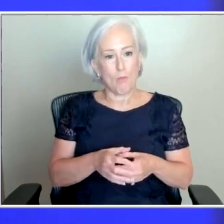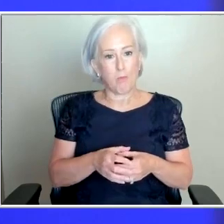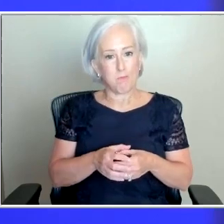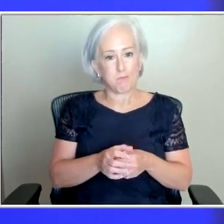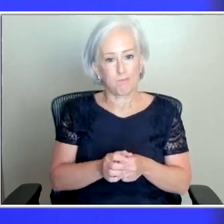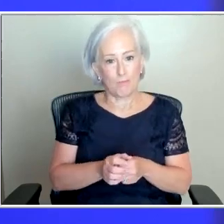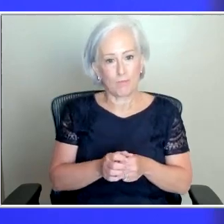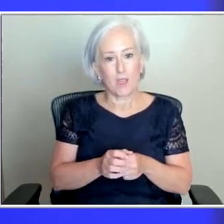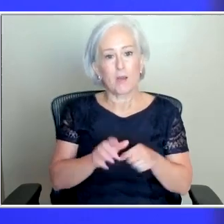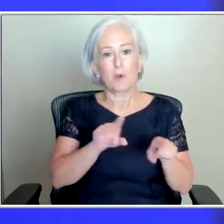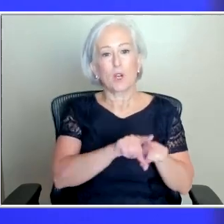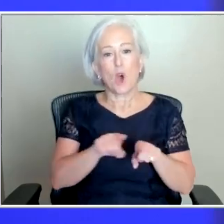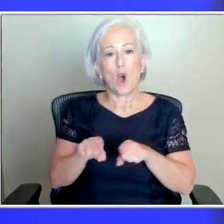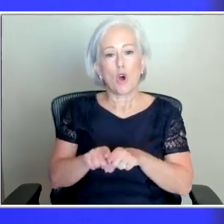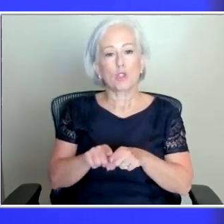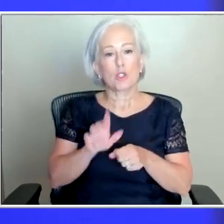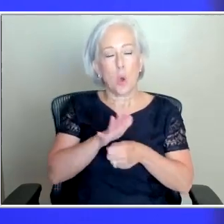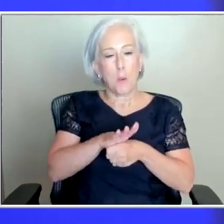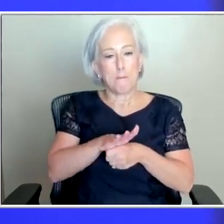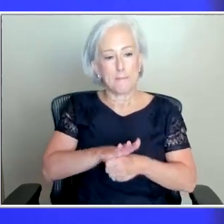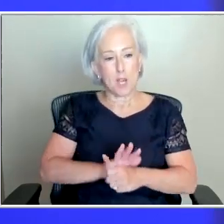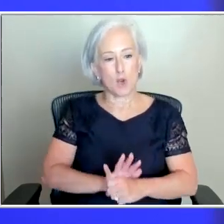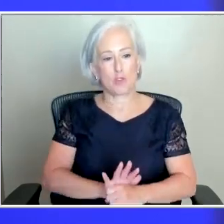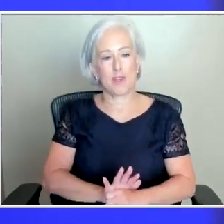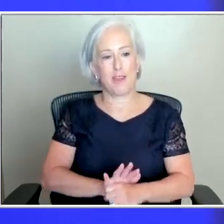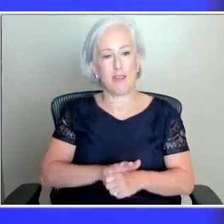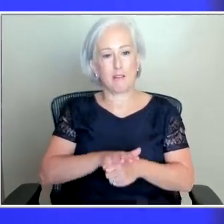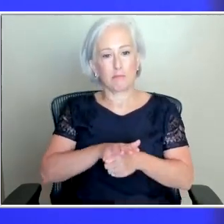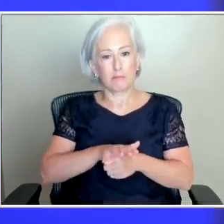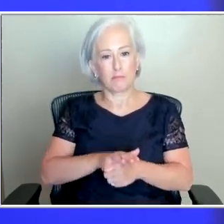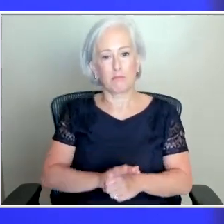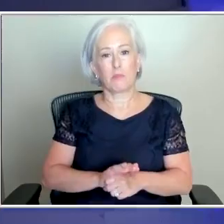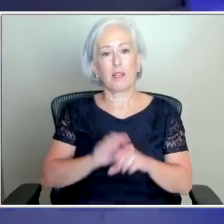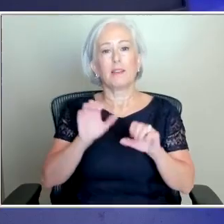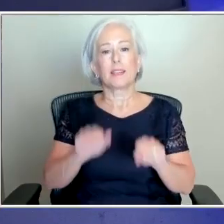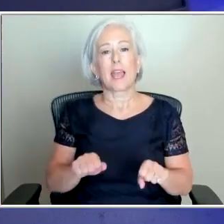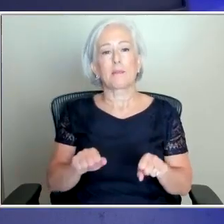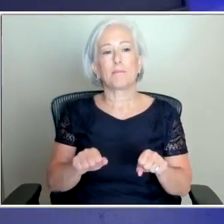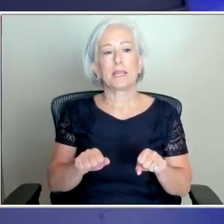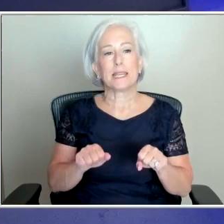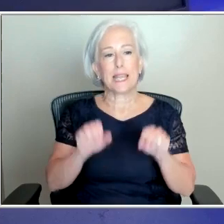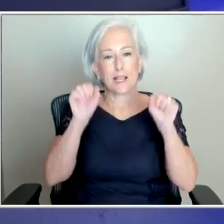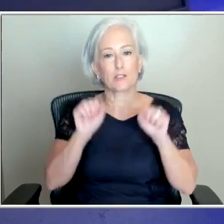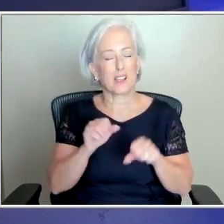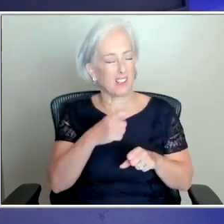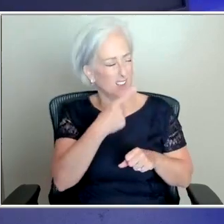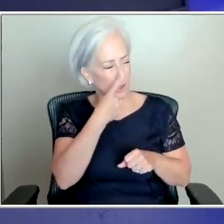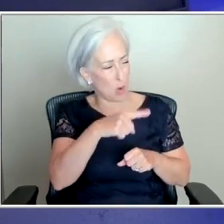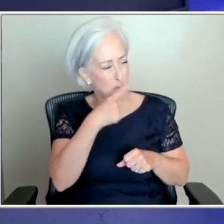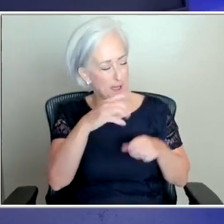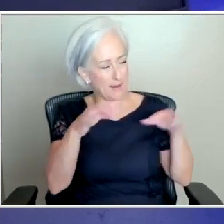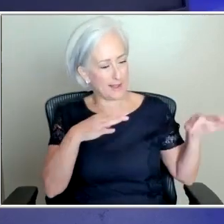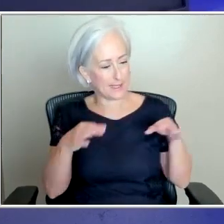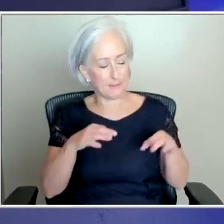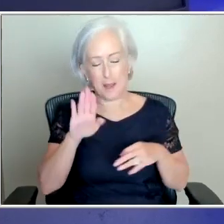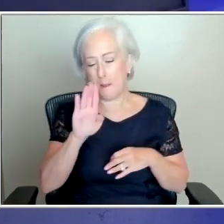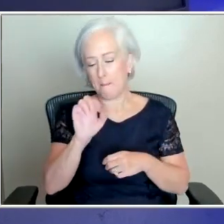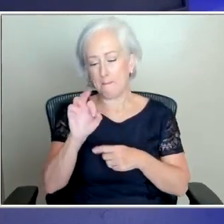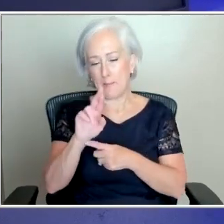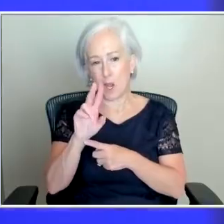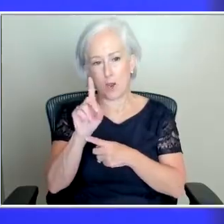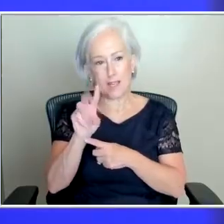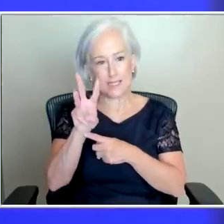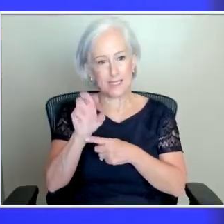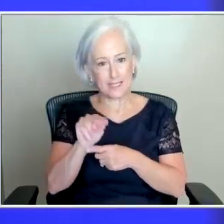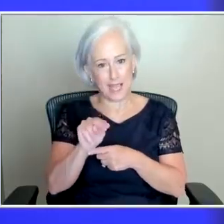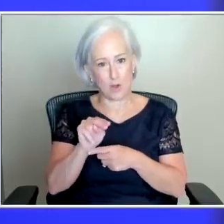do a reverse Kegel could potentially be someone's exercise. Okay, what is bear down? Explain that again. So utilizing your intra-abdominal pressure and being